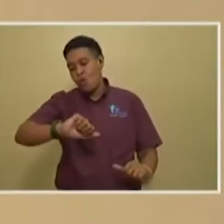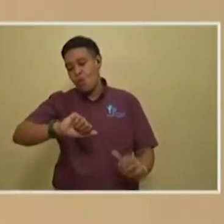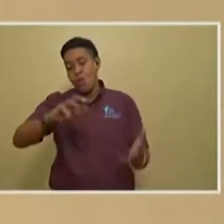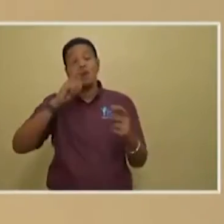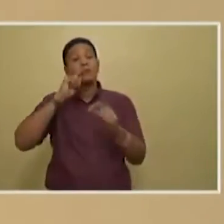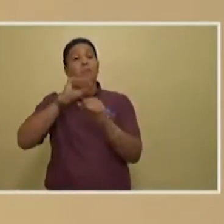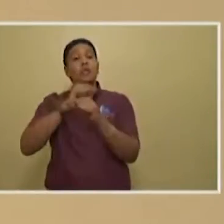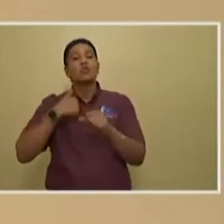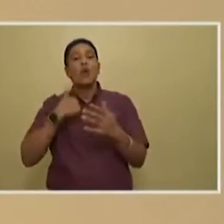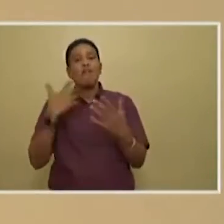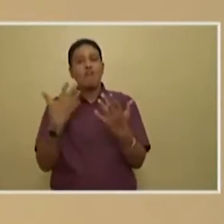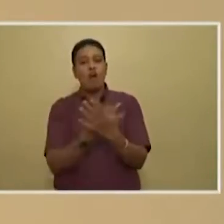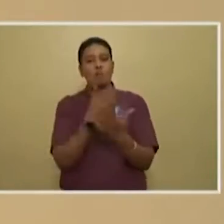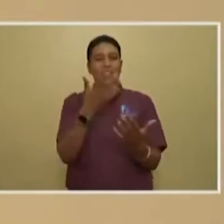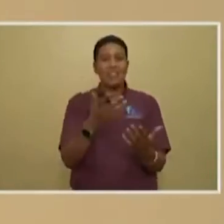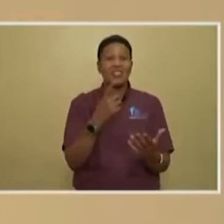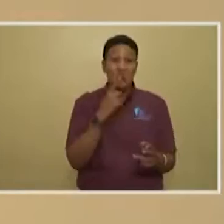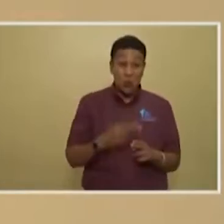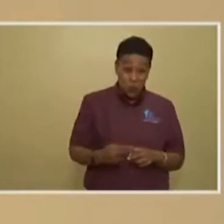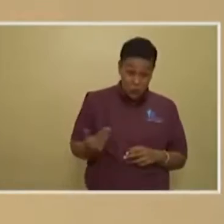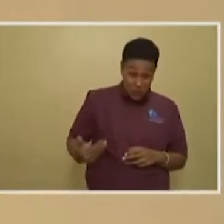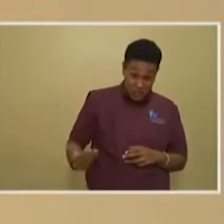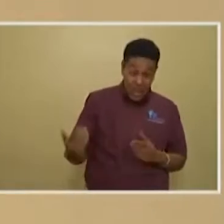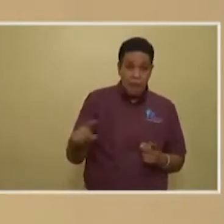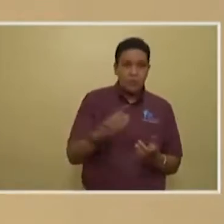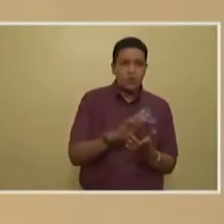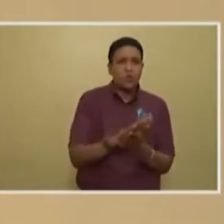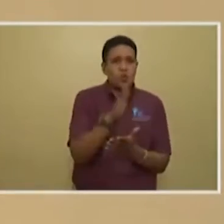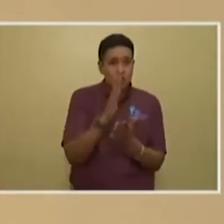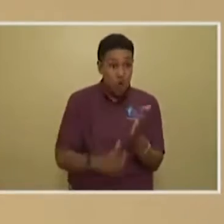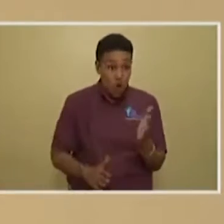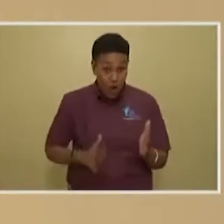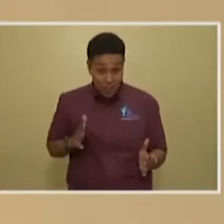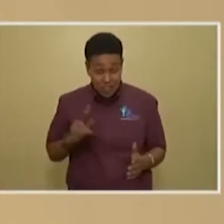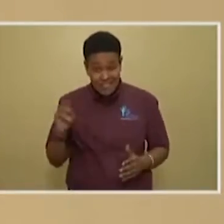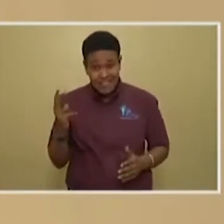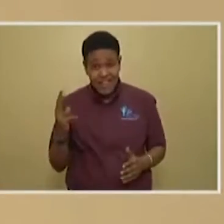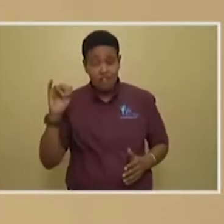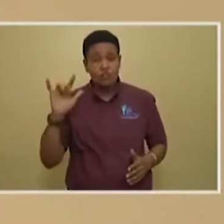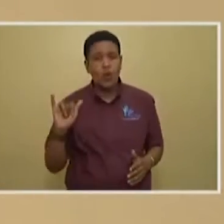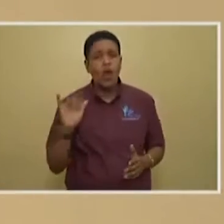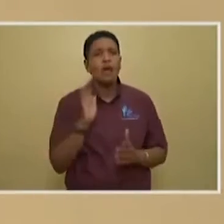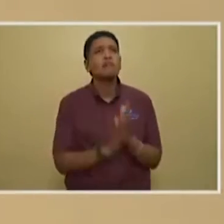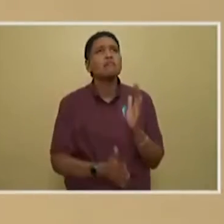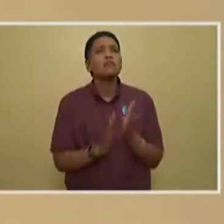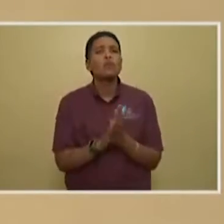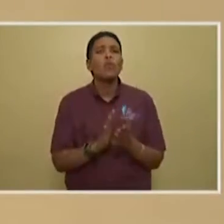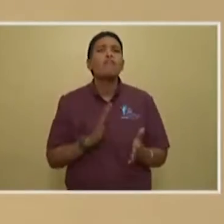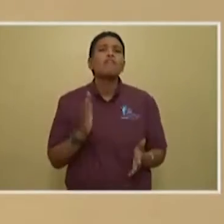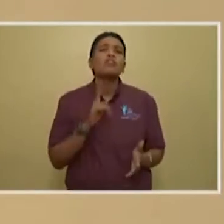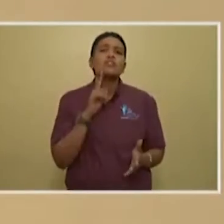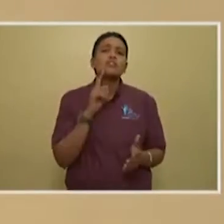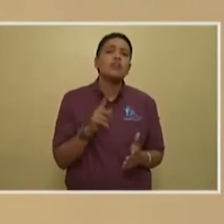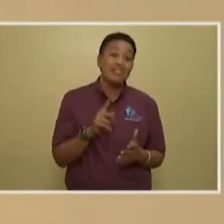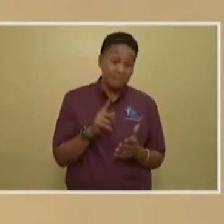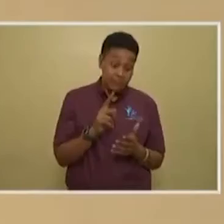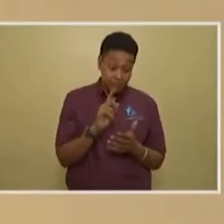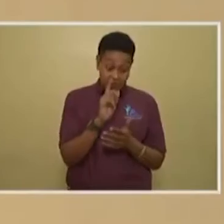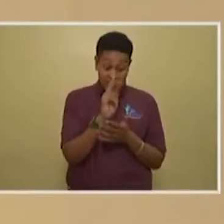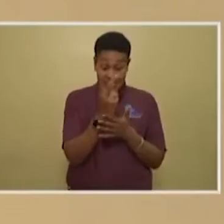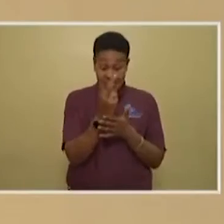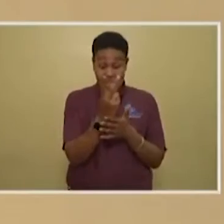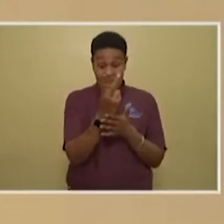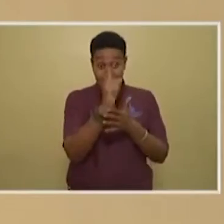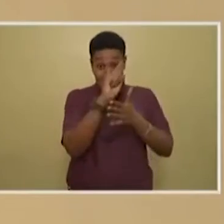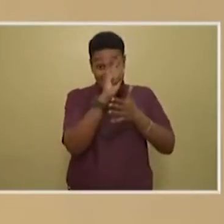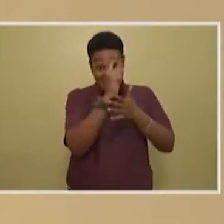have that opportunity. So come very soon, as school ends officially the 2nd of July. So following week, right after the 2nd